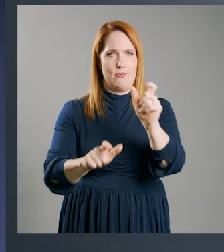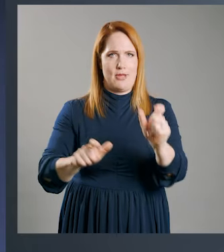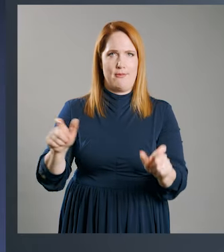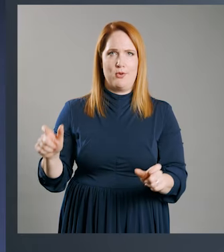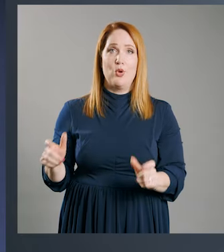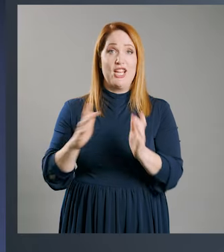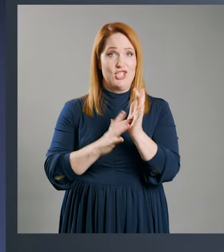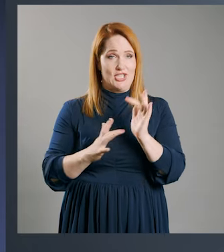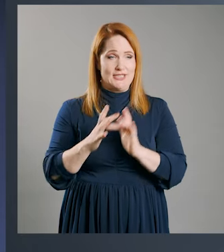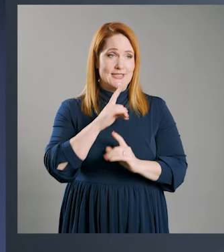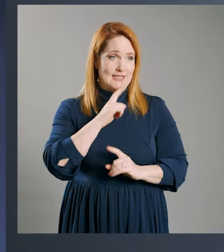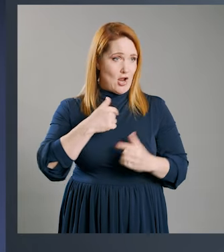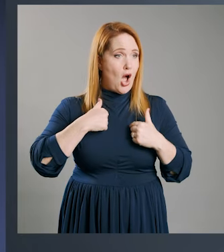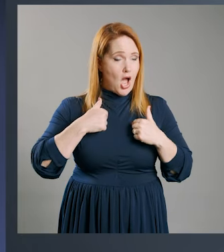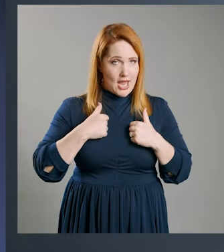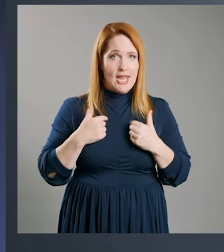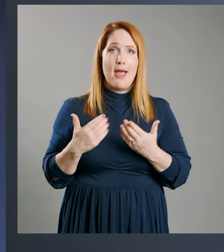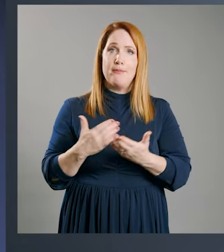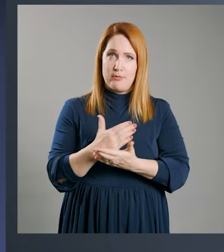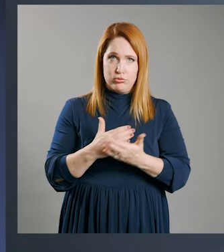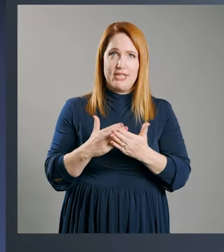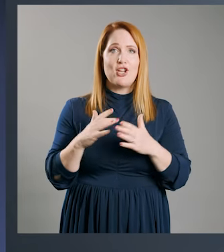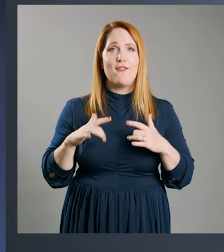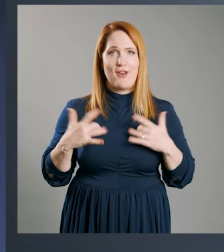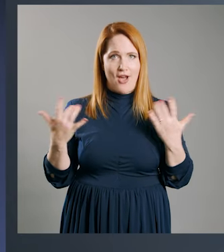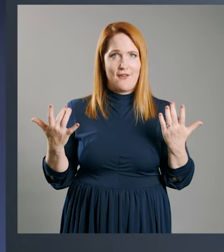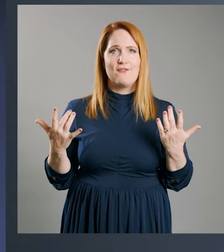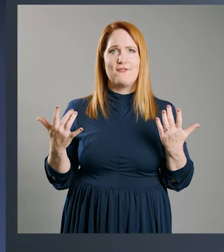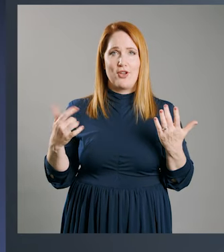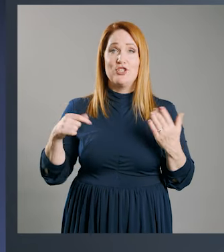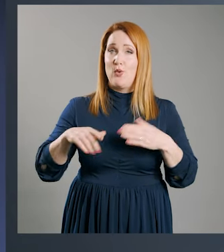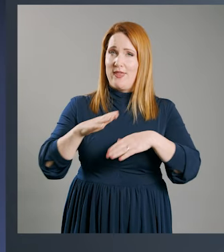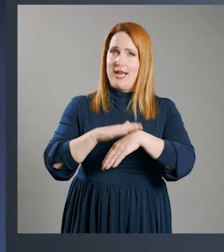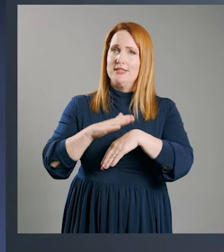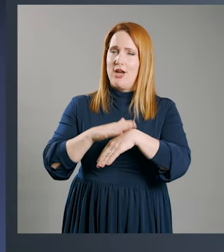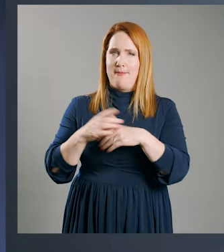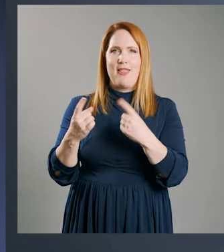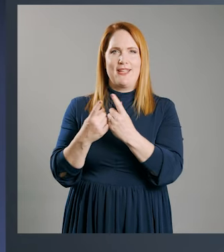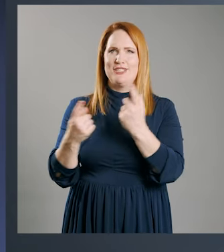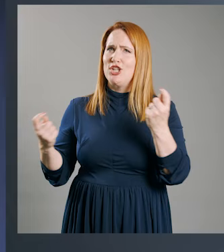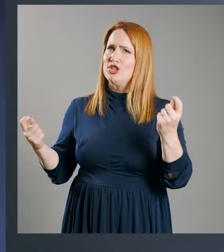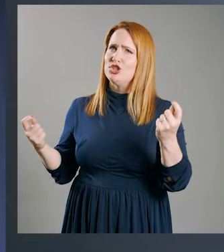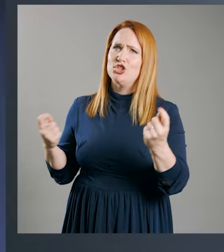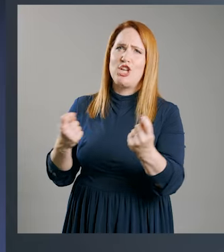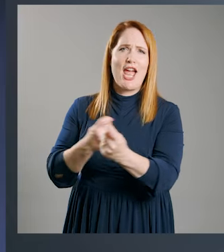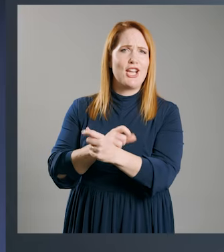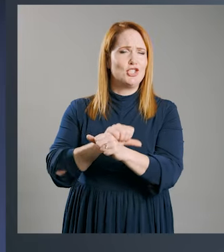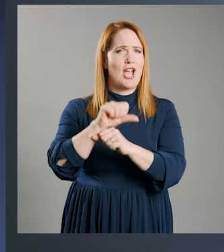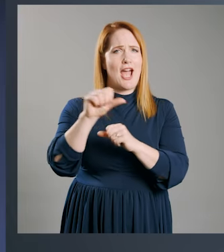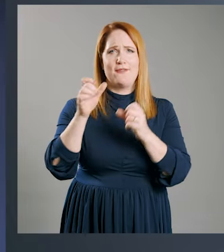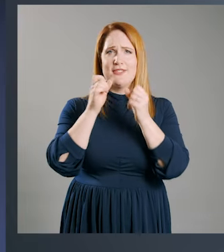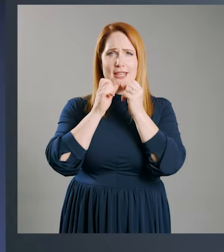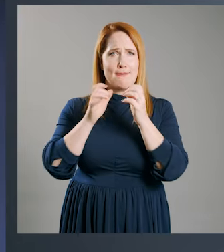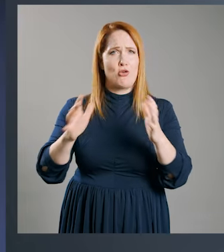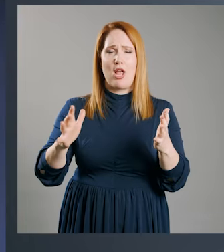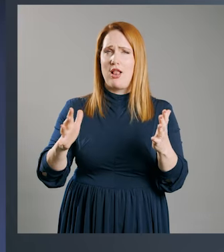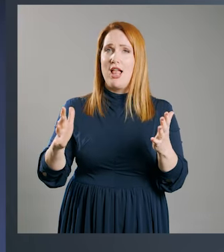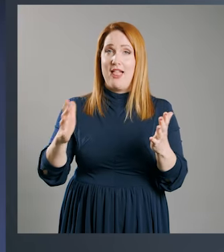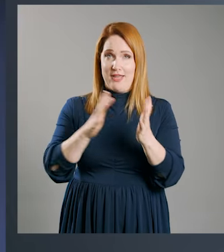disciples in those moments, "I'm the bread of life. I'm the bread of life." It was a turning point after those miracles where